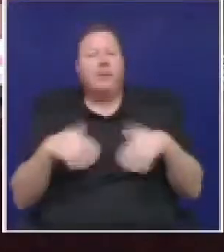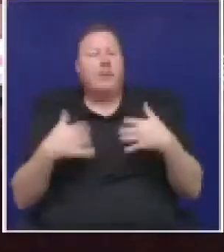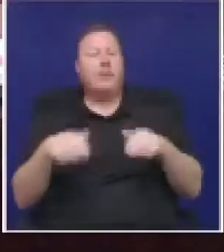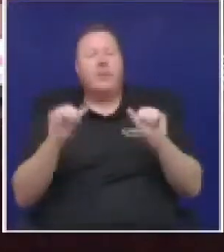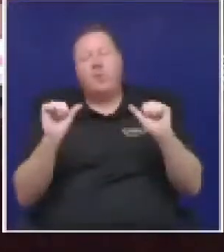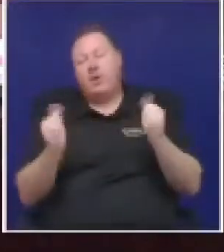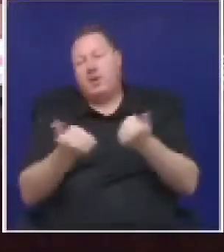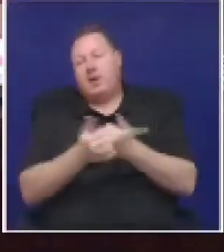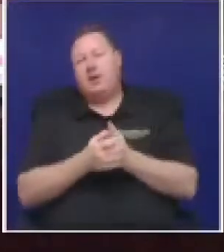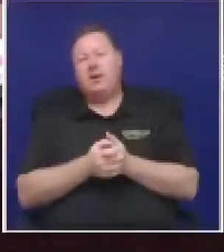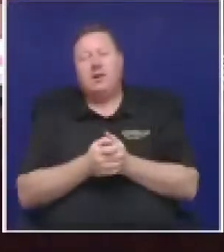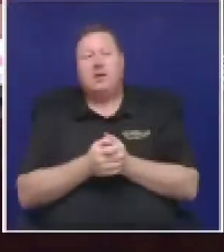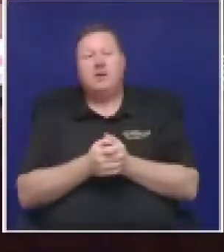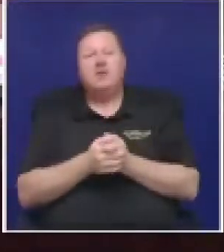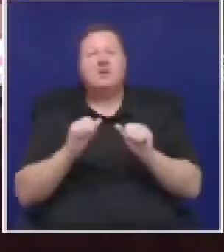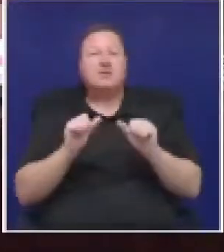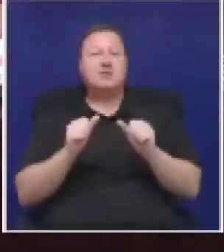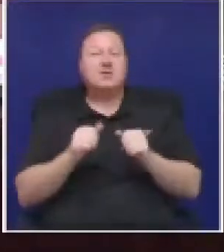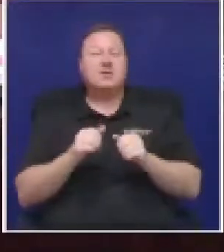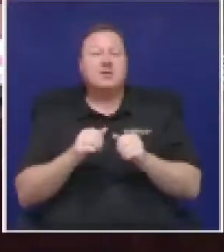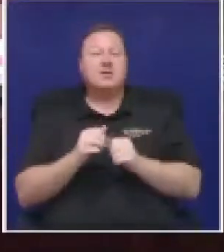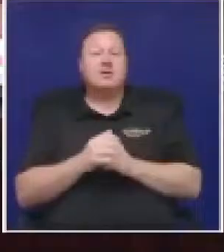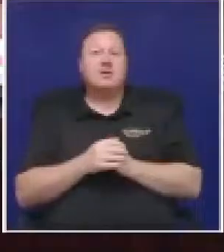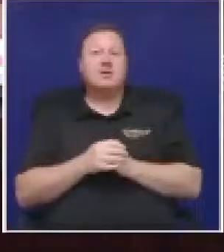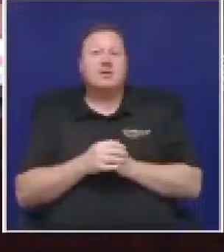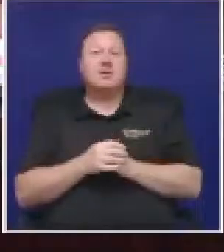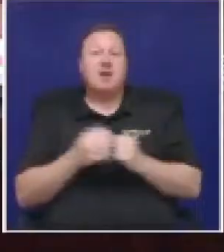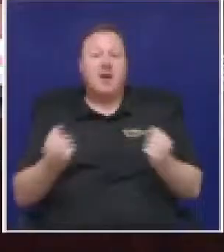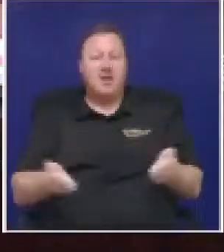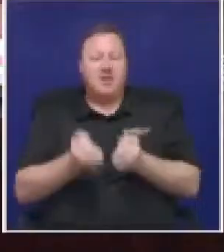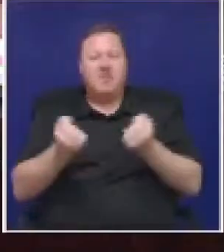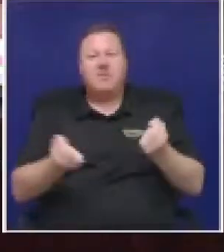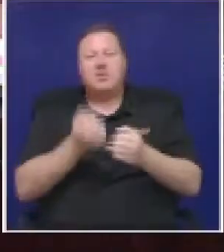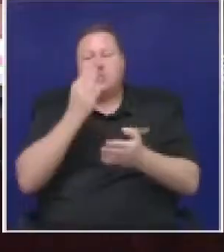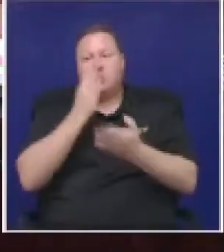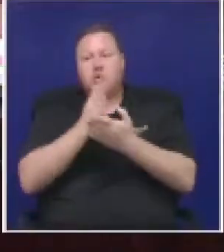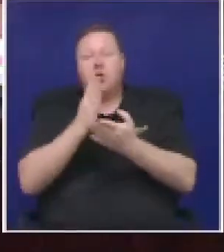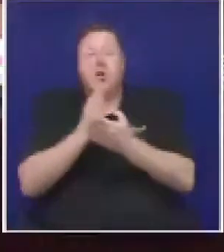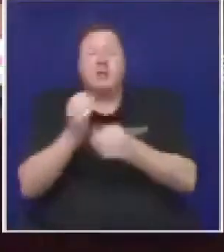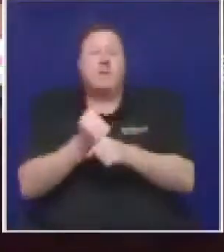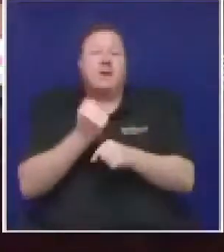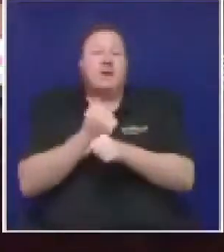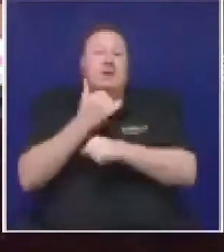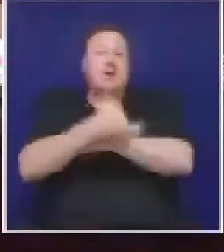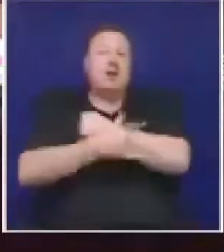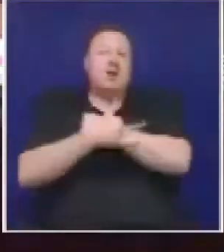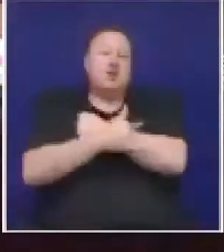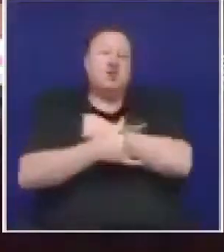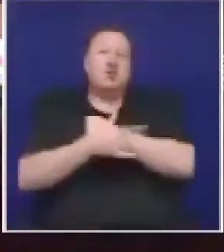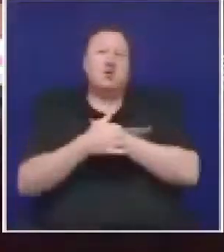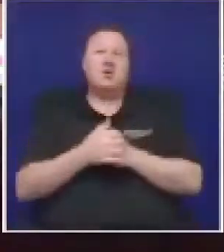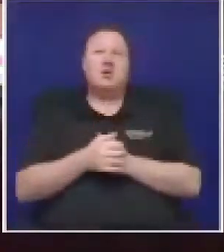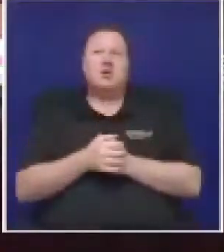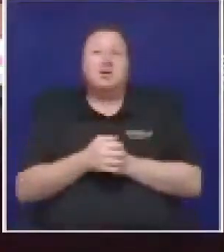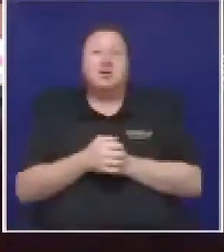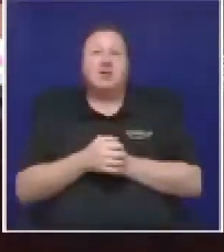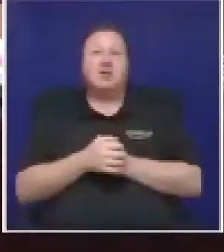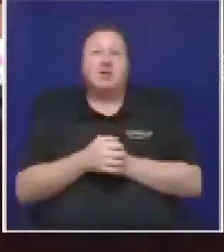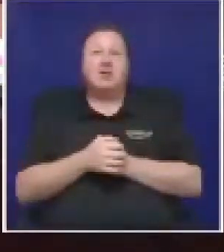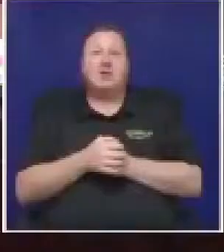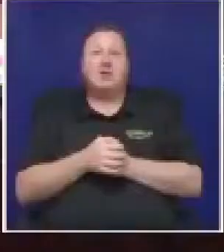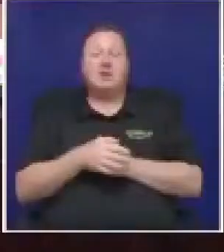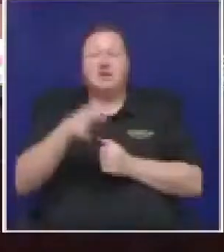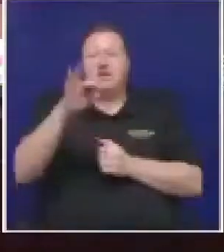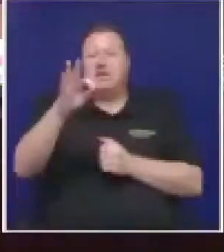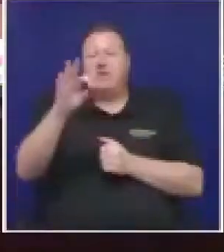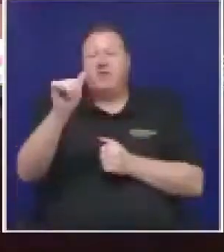their collective efforts and commitment to ensure that the country exits the FATF grey